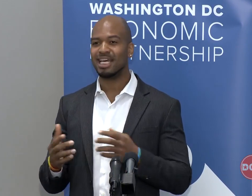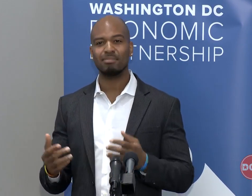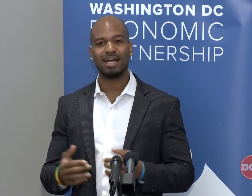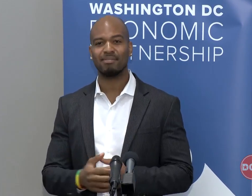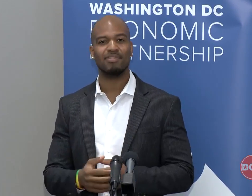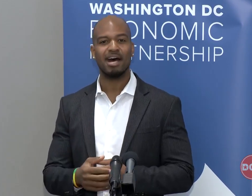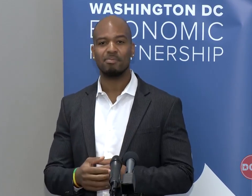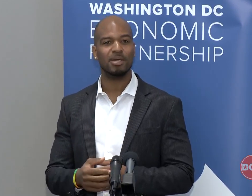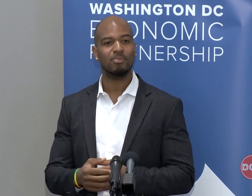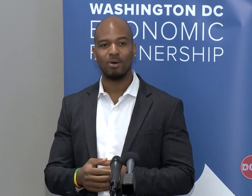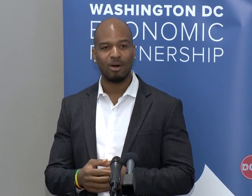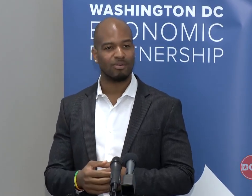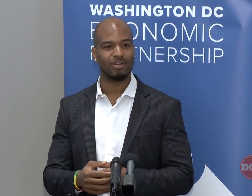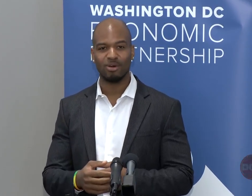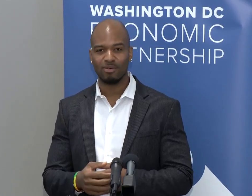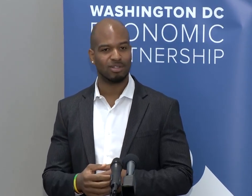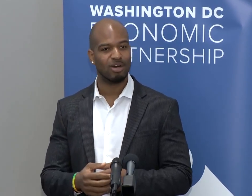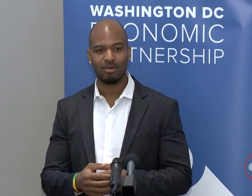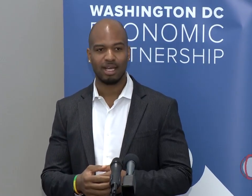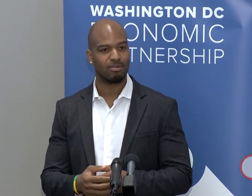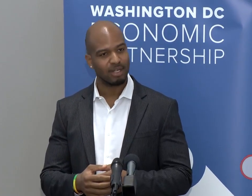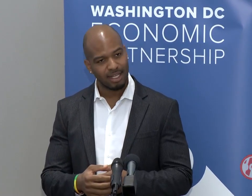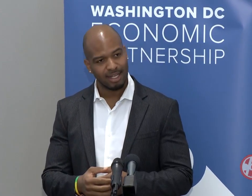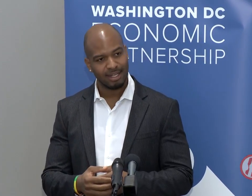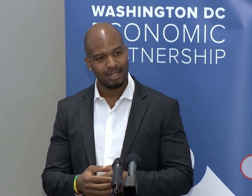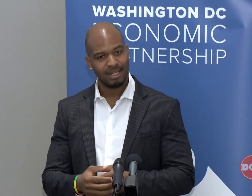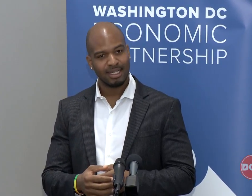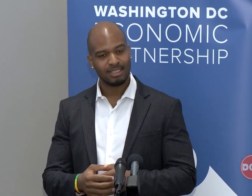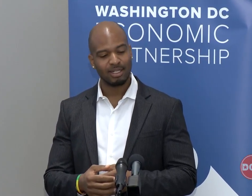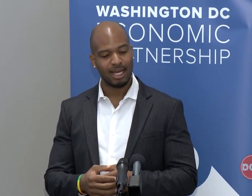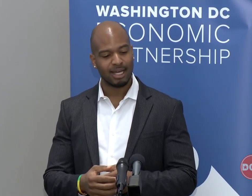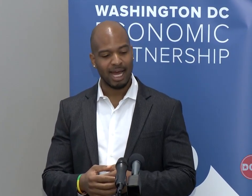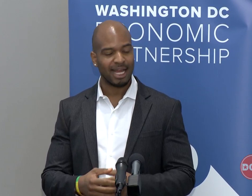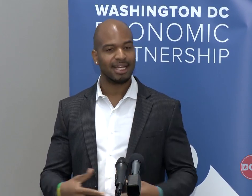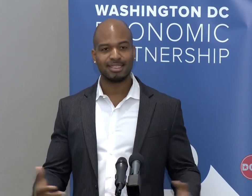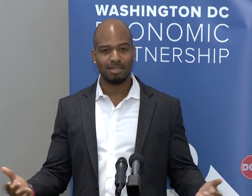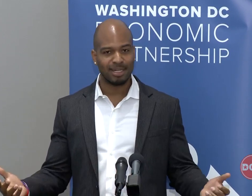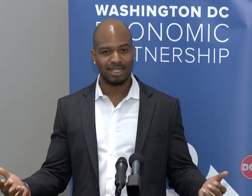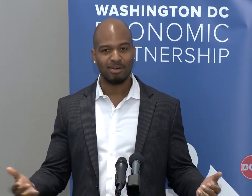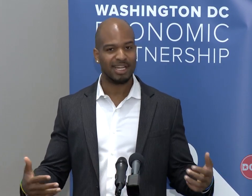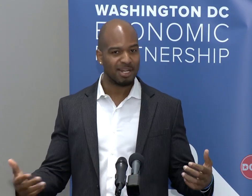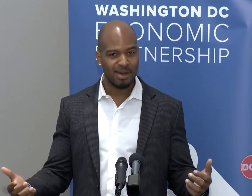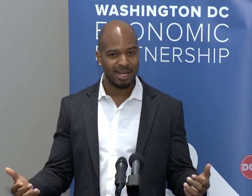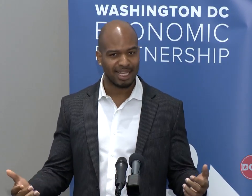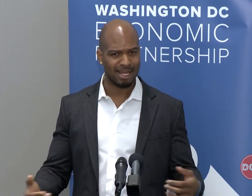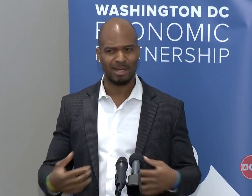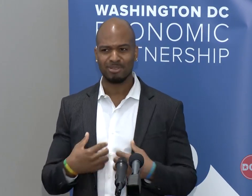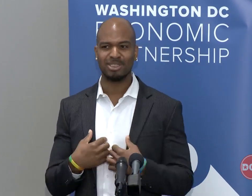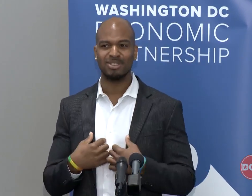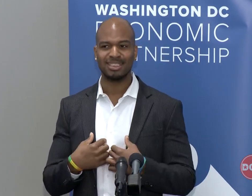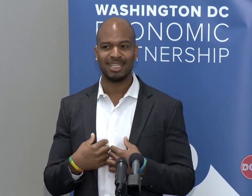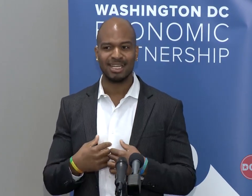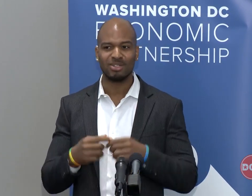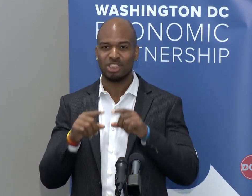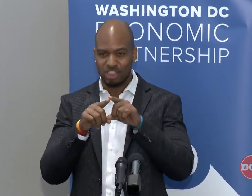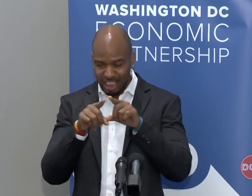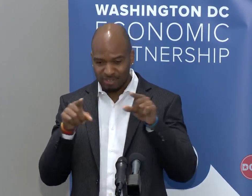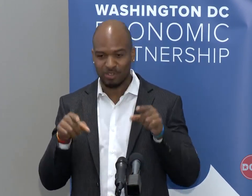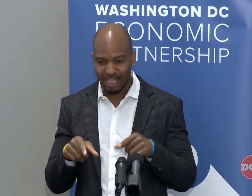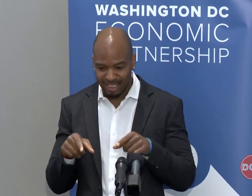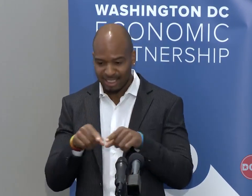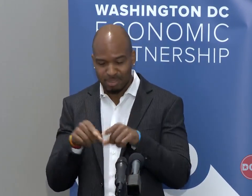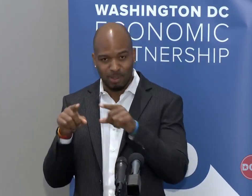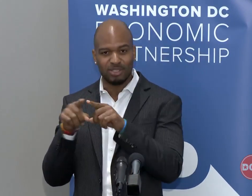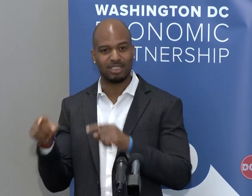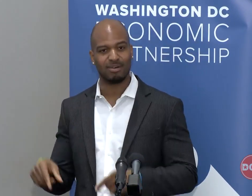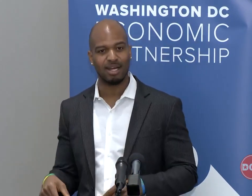it's the same like five people over and over and over. Like, really? So like, I can't see myself anywhere? Like, am I supposed to do this thing? Or is it just